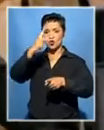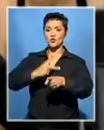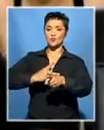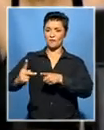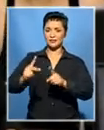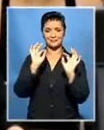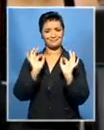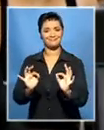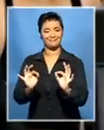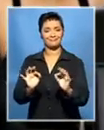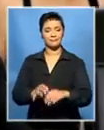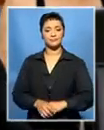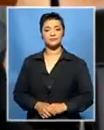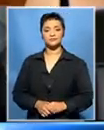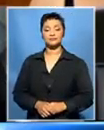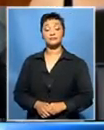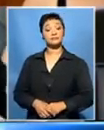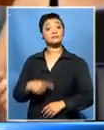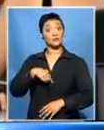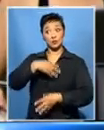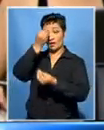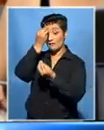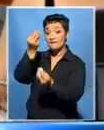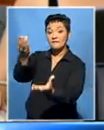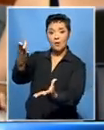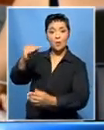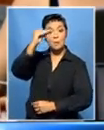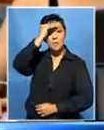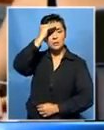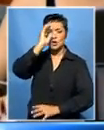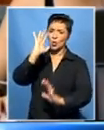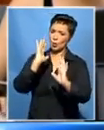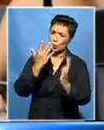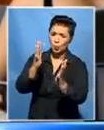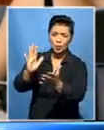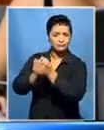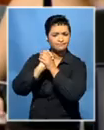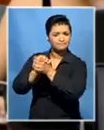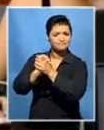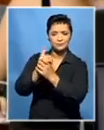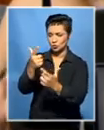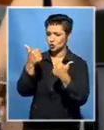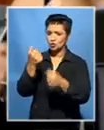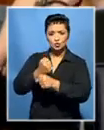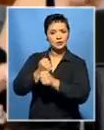professionally. I want to say to the South African Police Services, they did a well and a good job on that